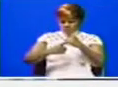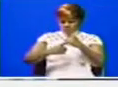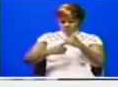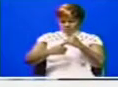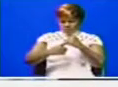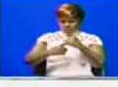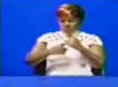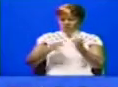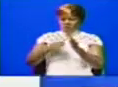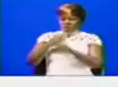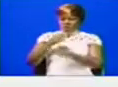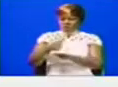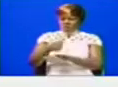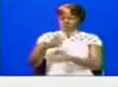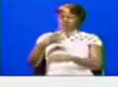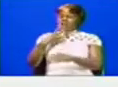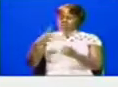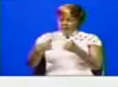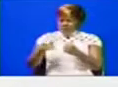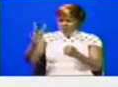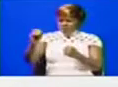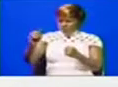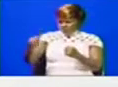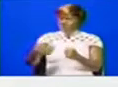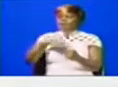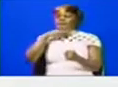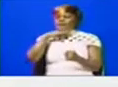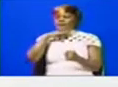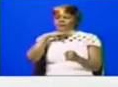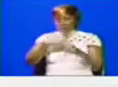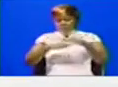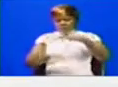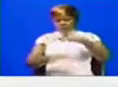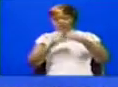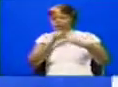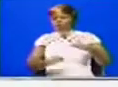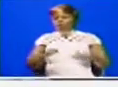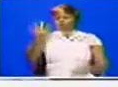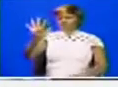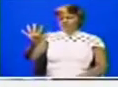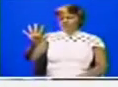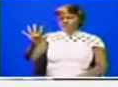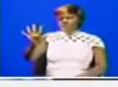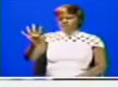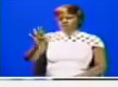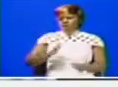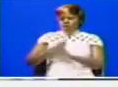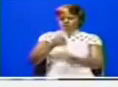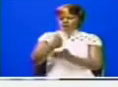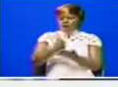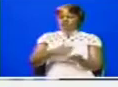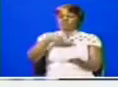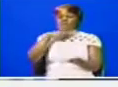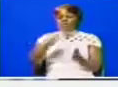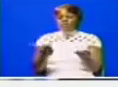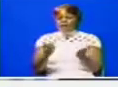over 920,000 children under the year of five due to pneumonia. More than half of the deaths occur